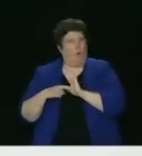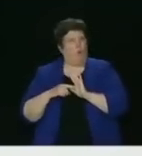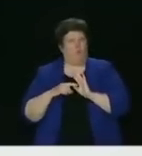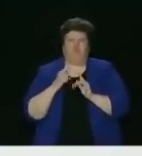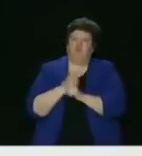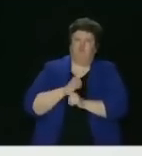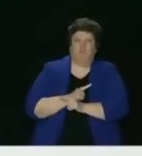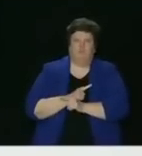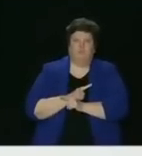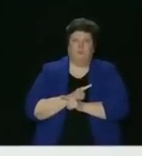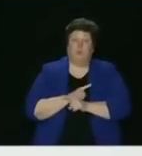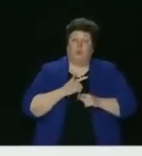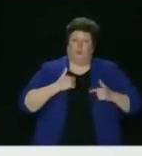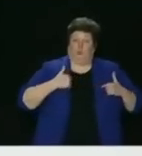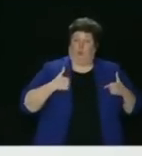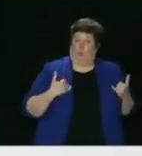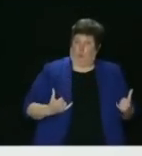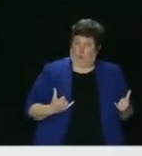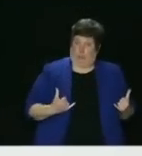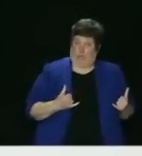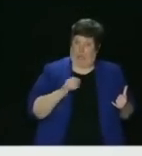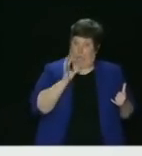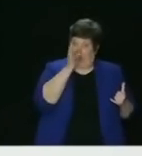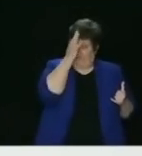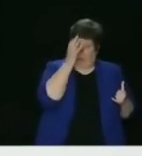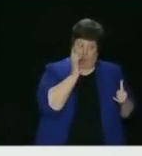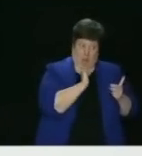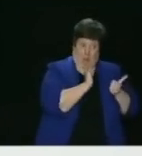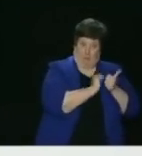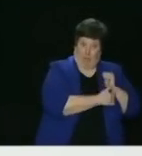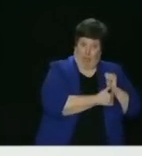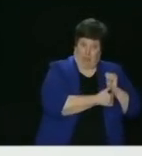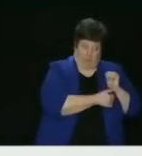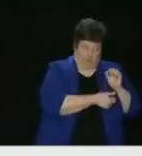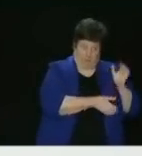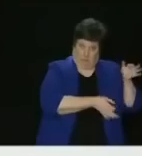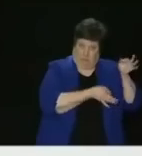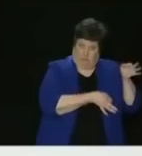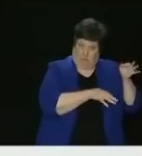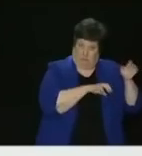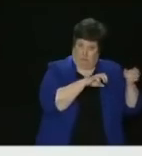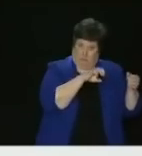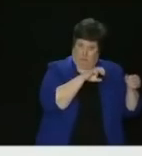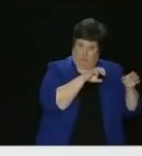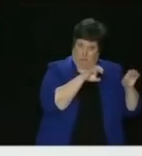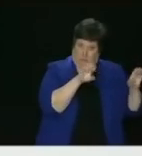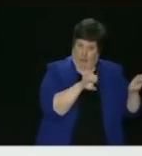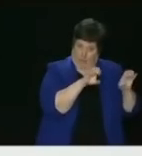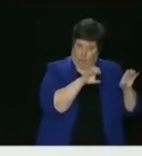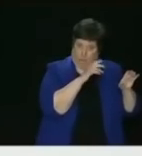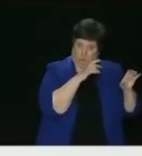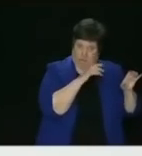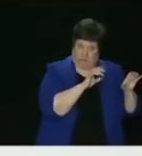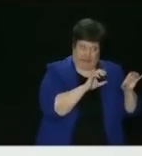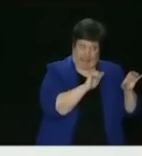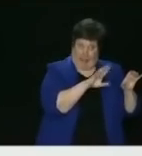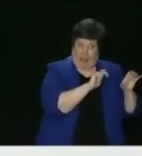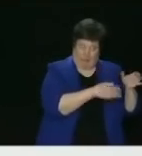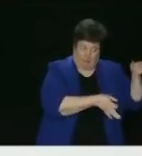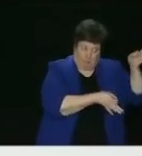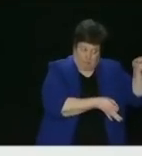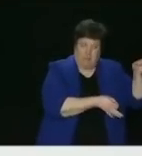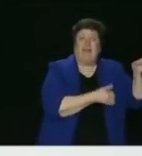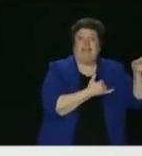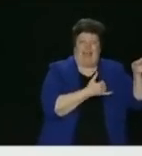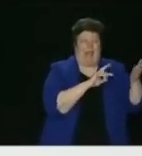forward today, which have been carefully thought through, will give the tools to law enforcement to be